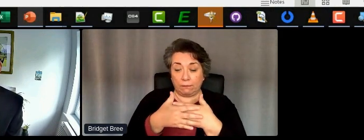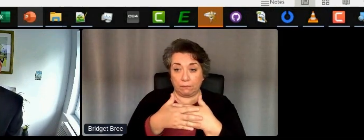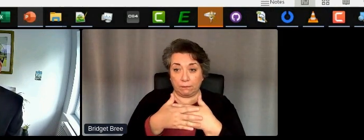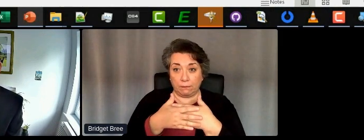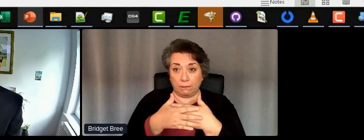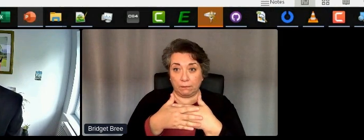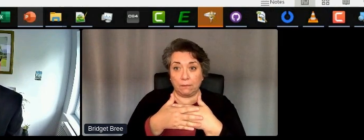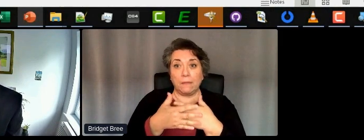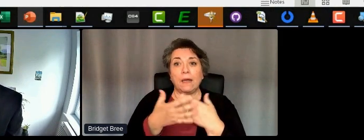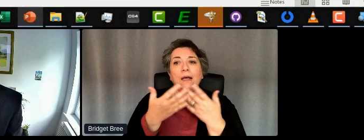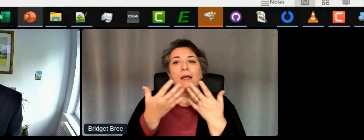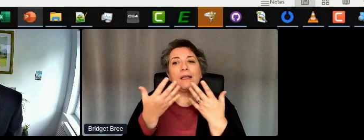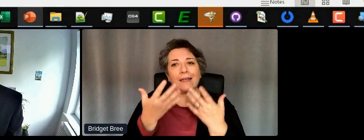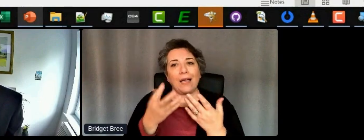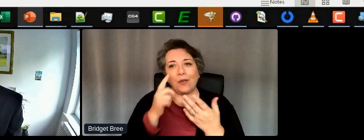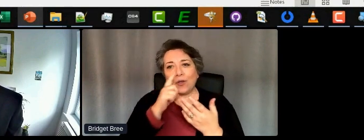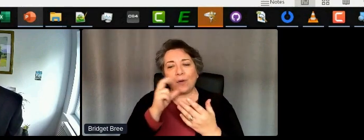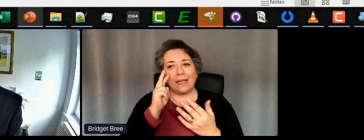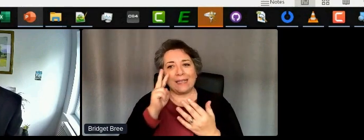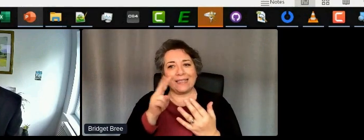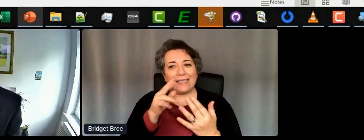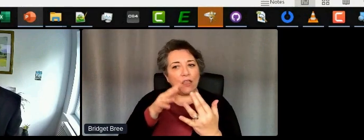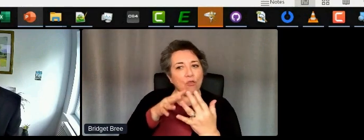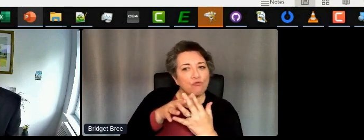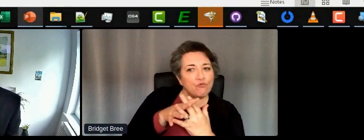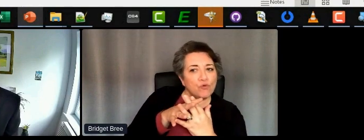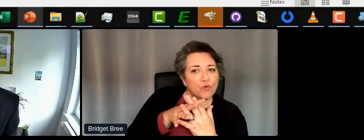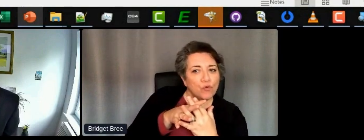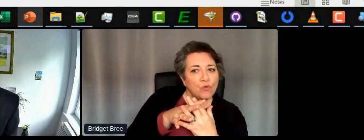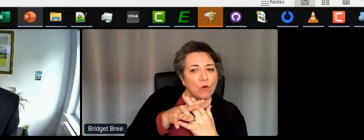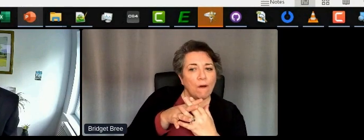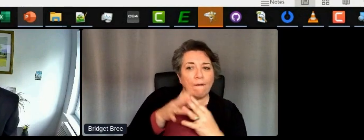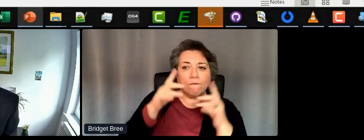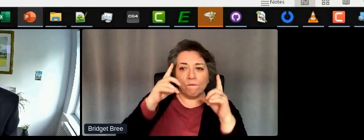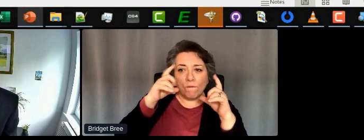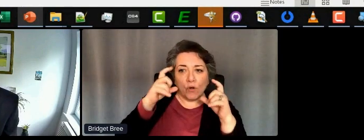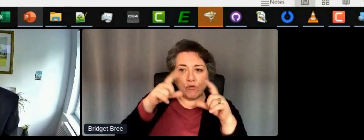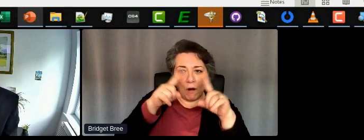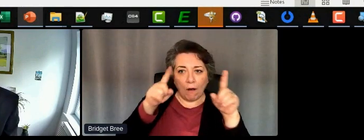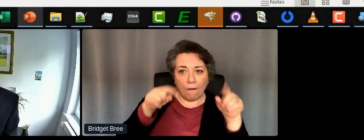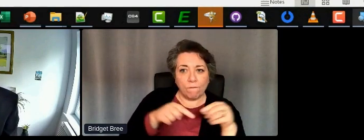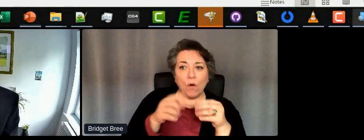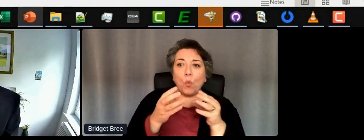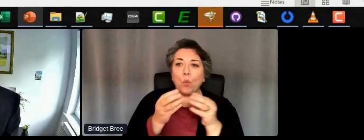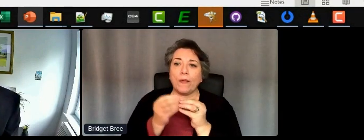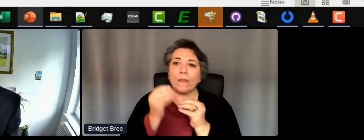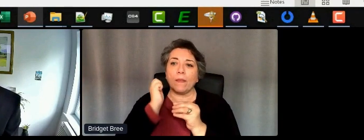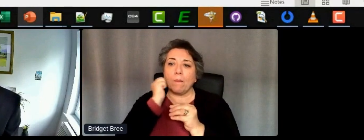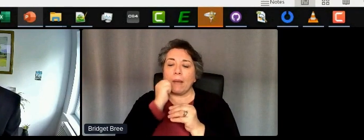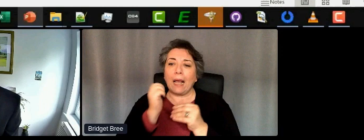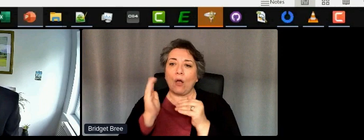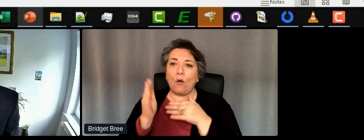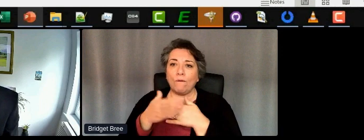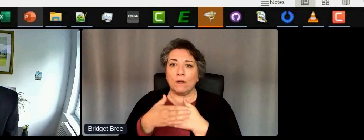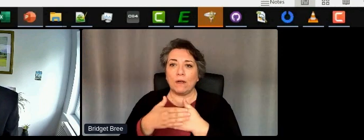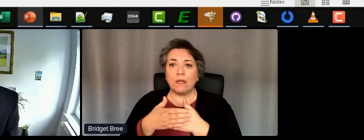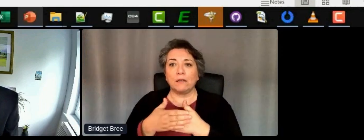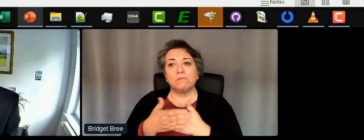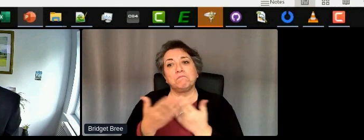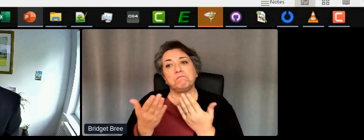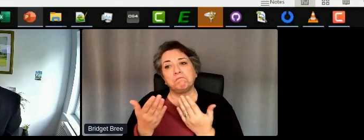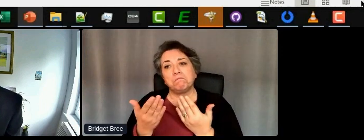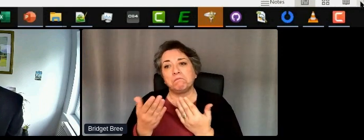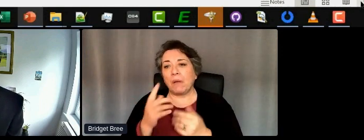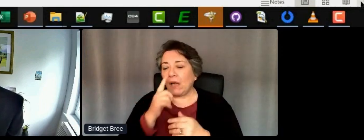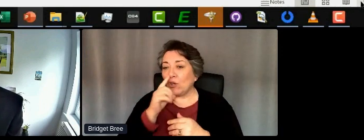now I have a much better contrast between the text and the background. Of course, maybe I should just choose a different photograph, but if